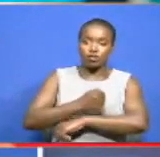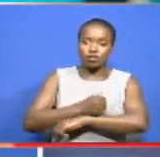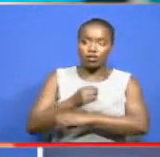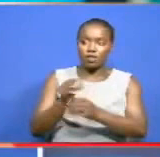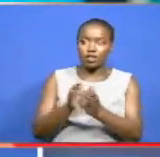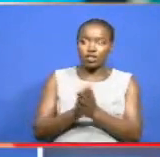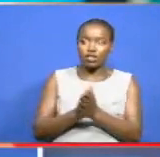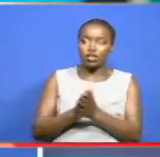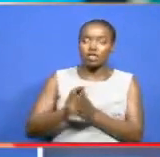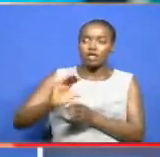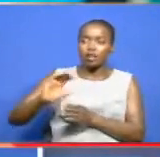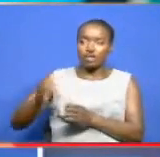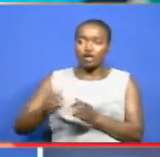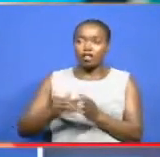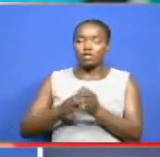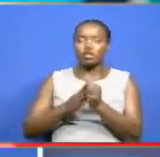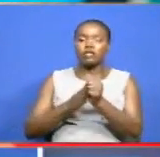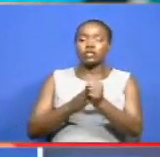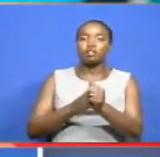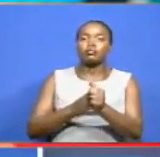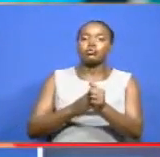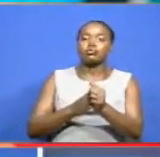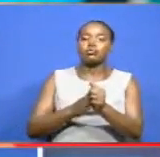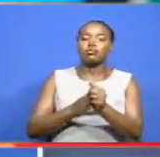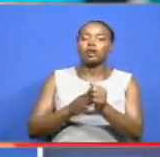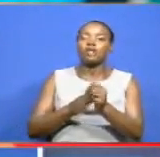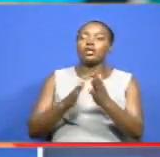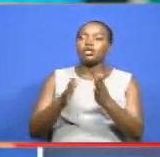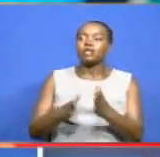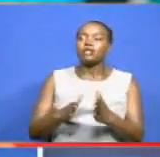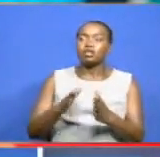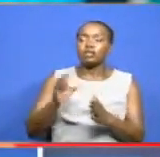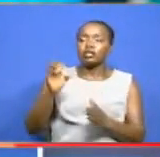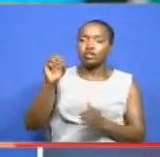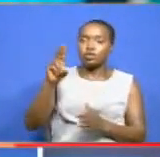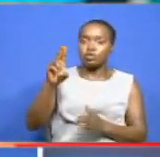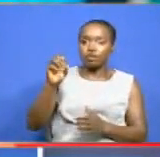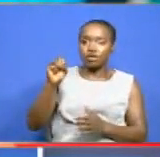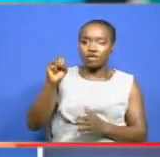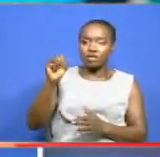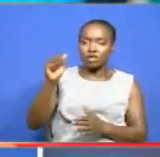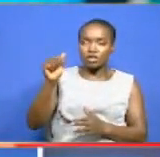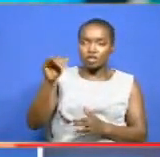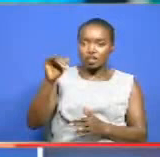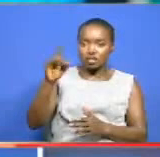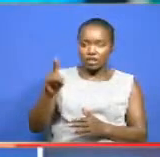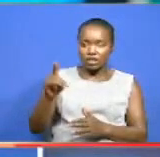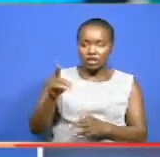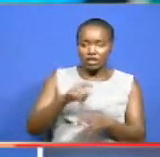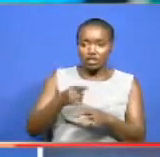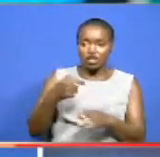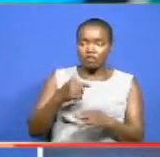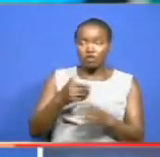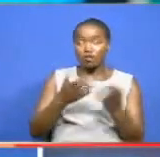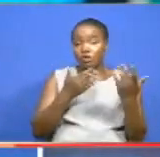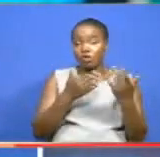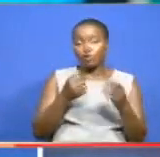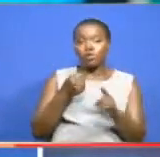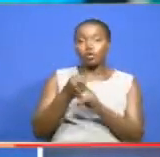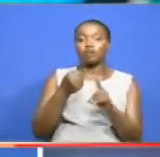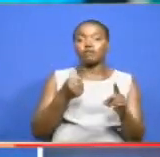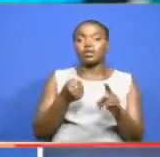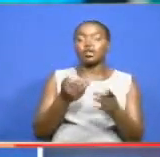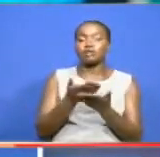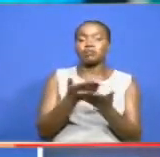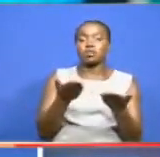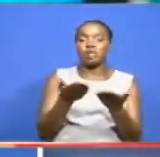Country Team Lead USAID CLEAR Program. Thank you very much. That has been our time, and we hope you have been impacted and that